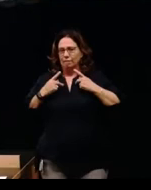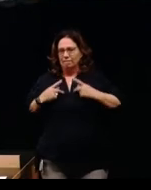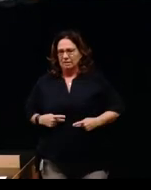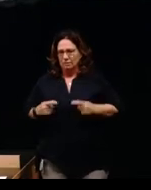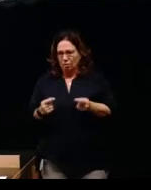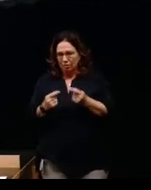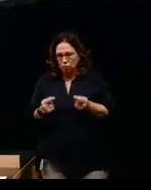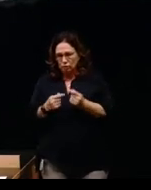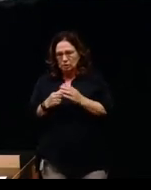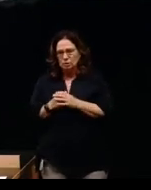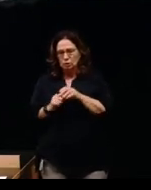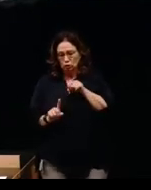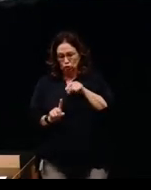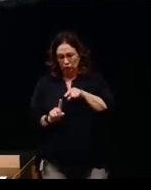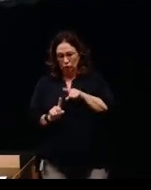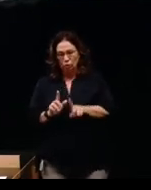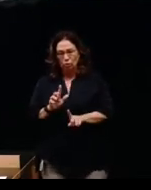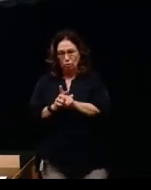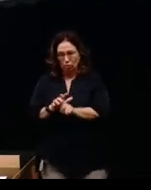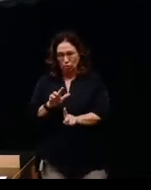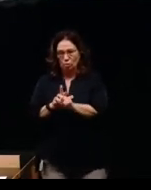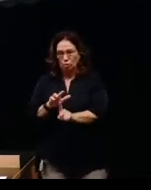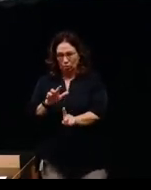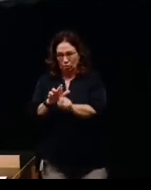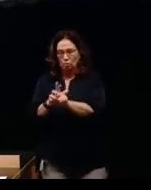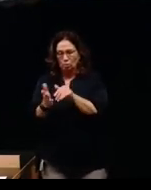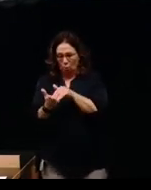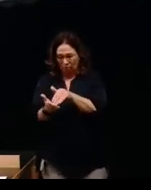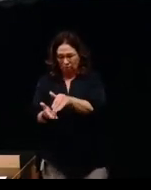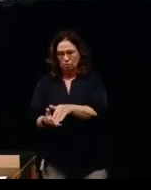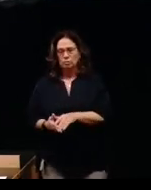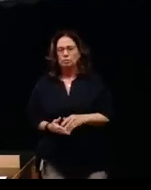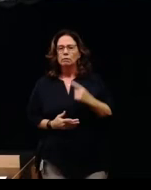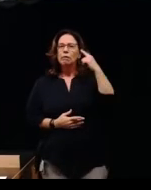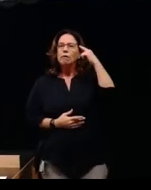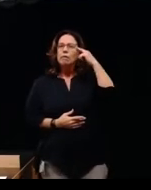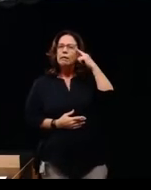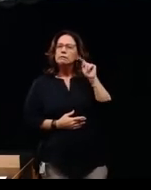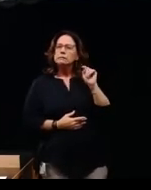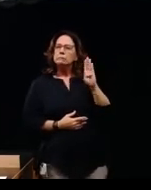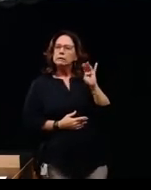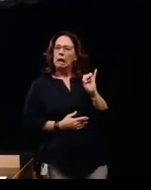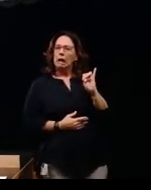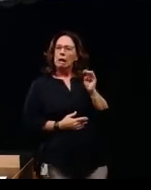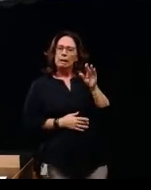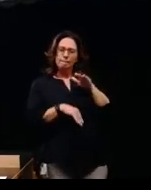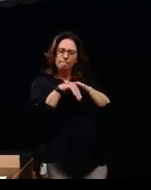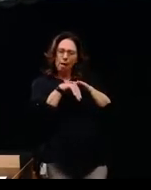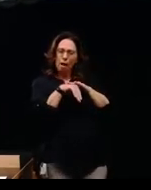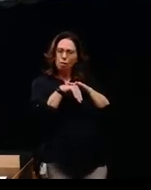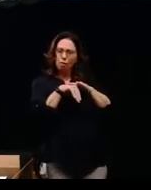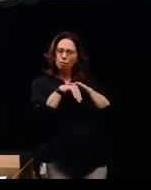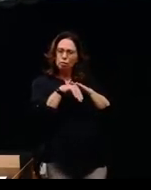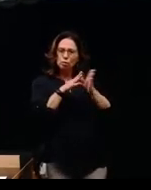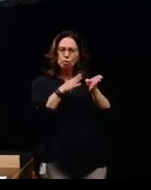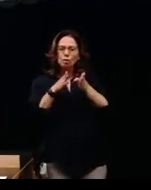physical triggers come up very often. We can think about patients with mild TBI, peripheral limb injury, developing